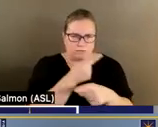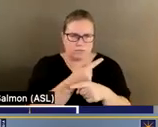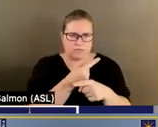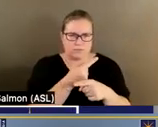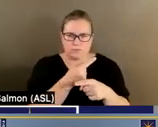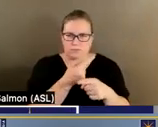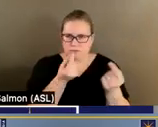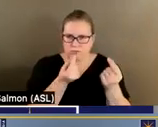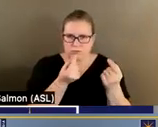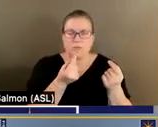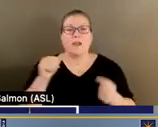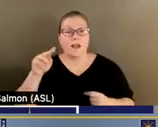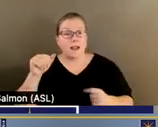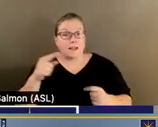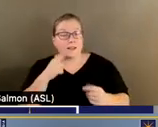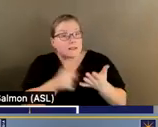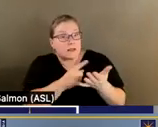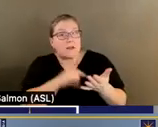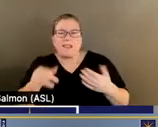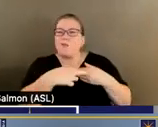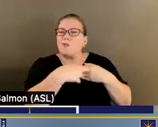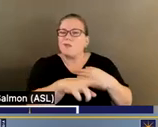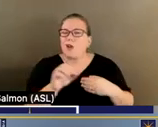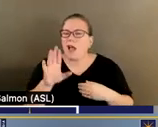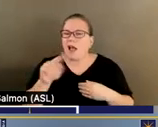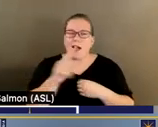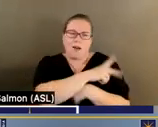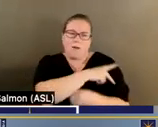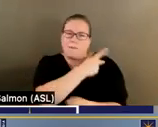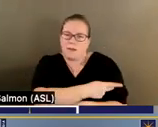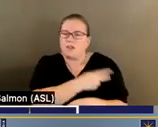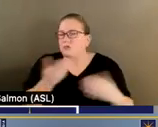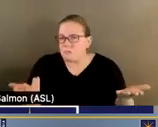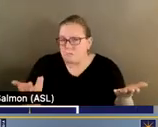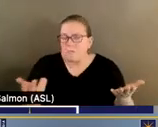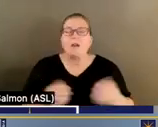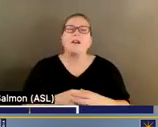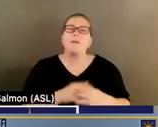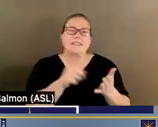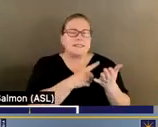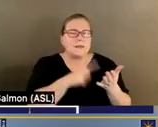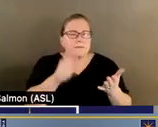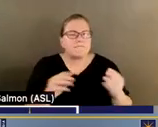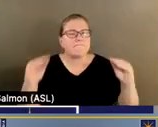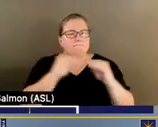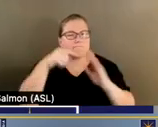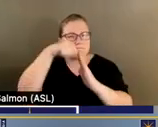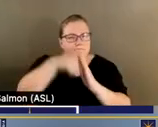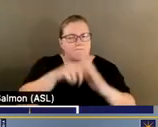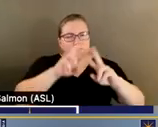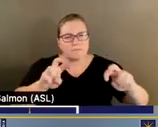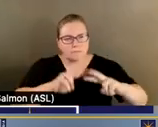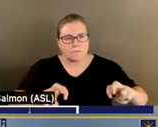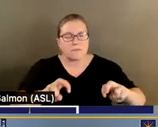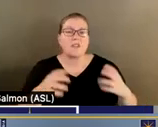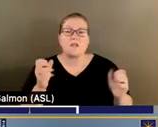Anna mentioned, sometimes that's a referral to an outpatient provider, but sometimes they need further assessment. And that can occur in